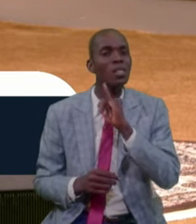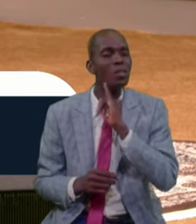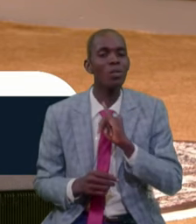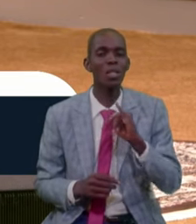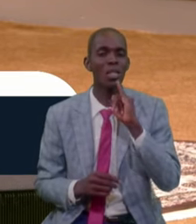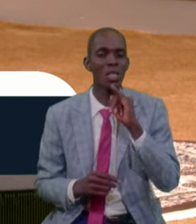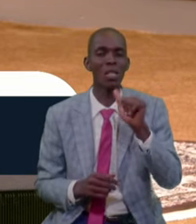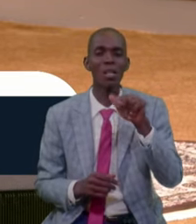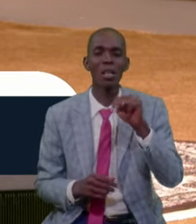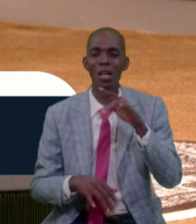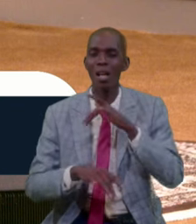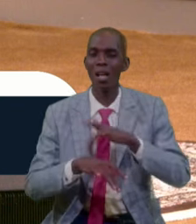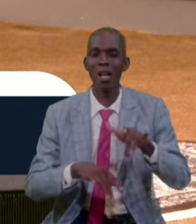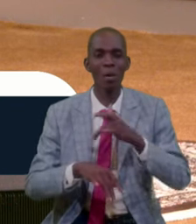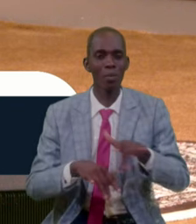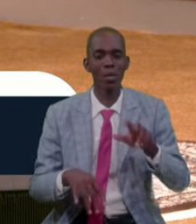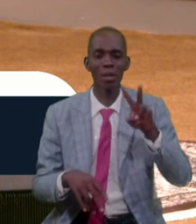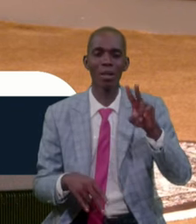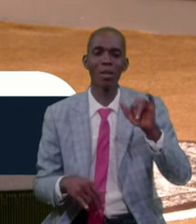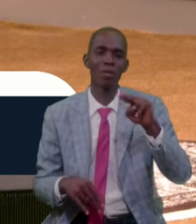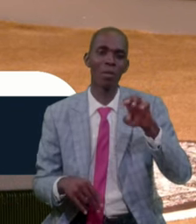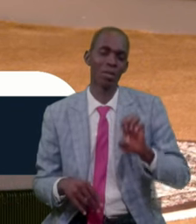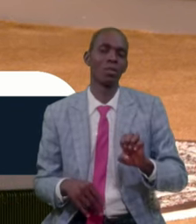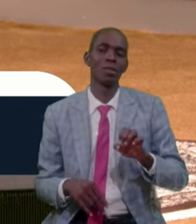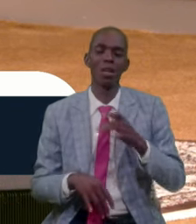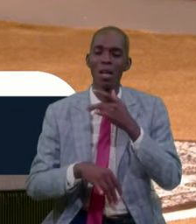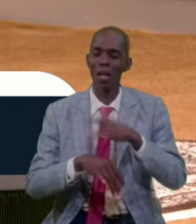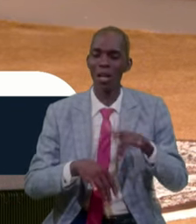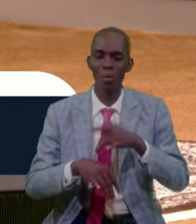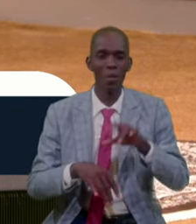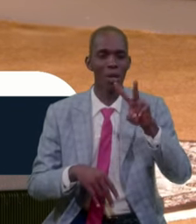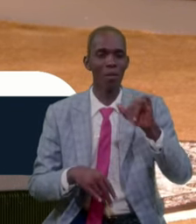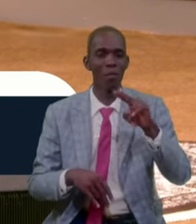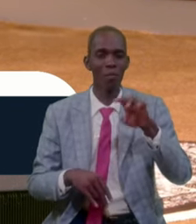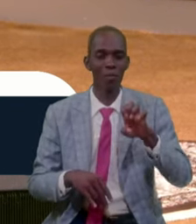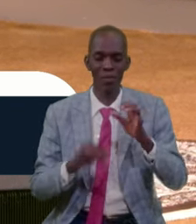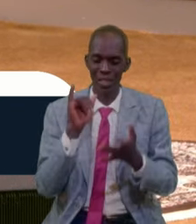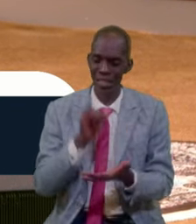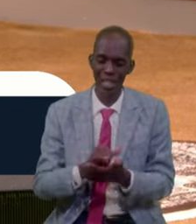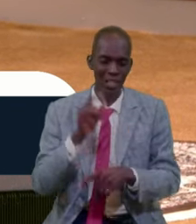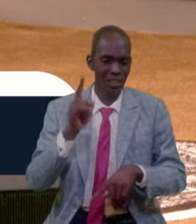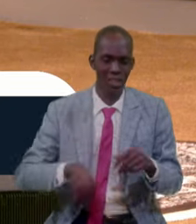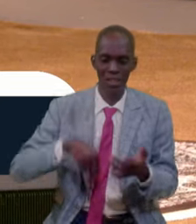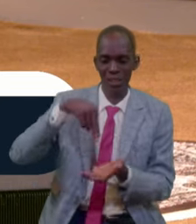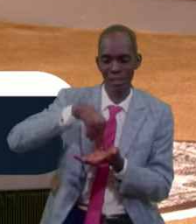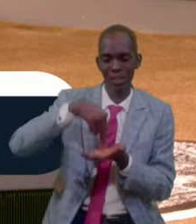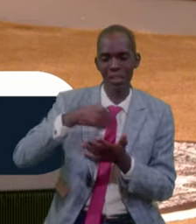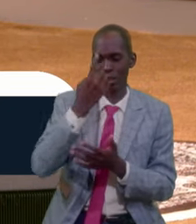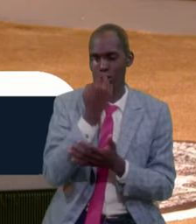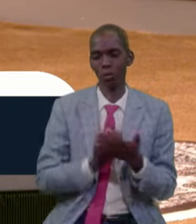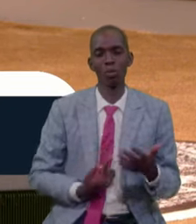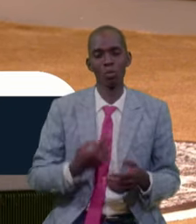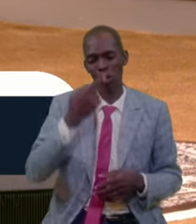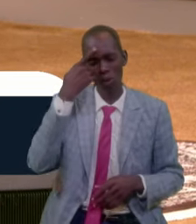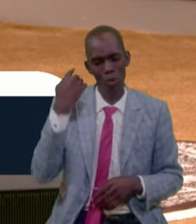empty vine. Empty vine. Empty bag that cannot stand upright, because it's empty, there's nothing